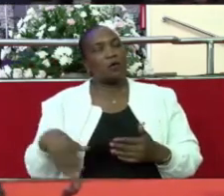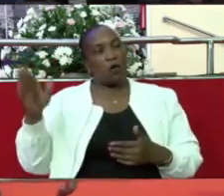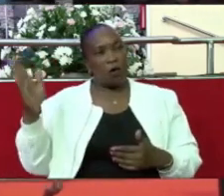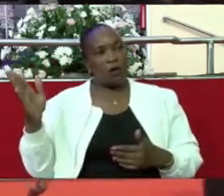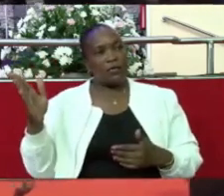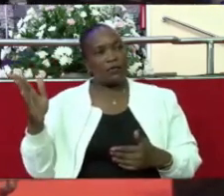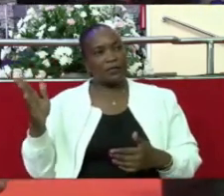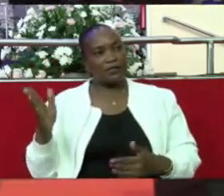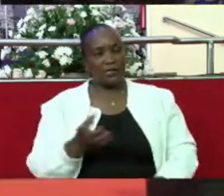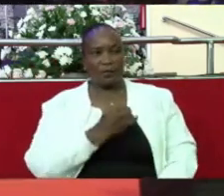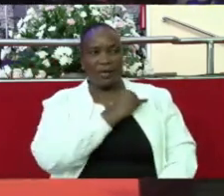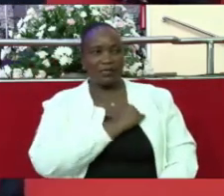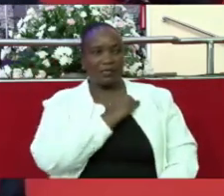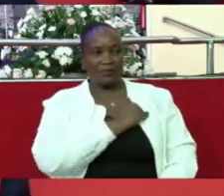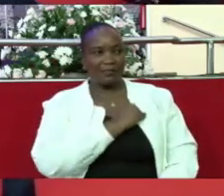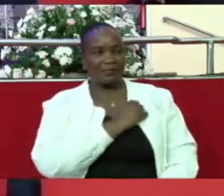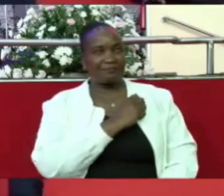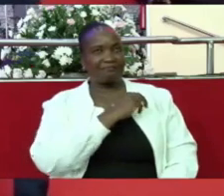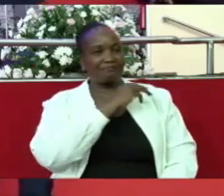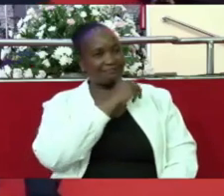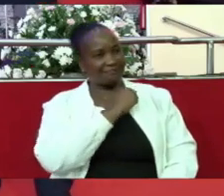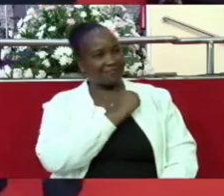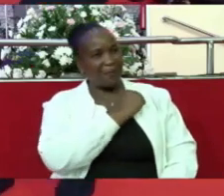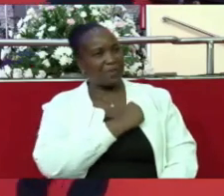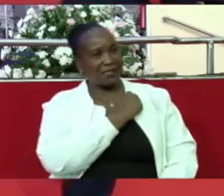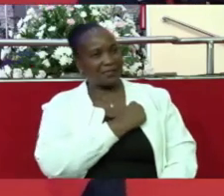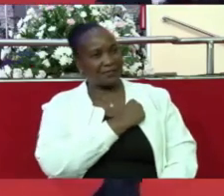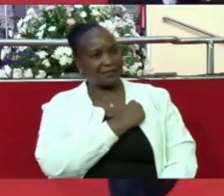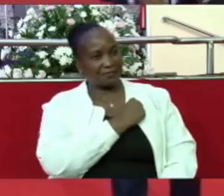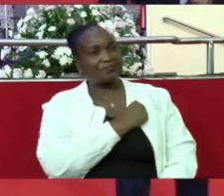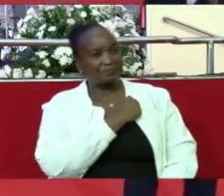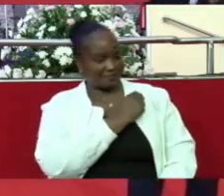God says every judgment that was over you